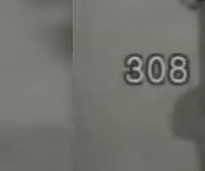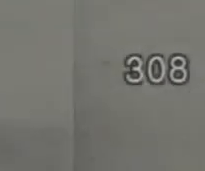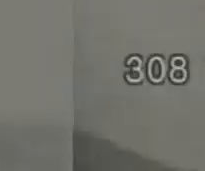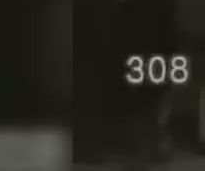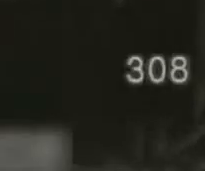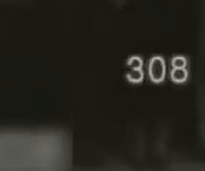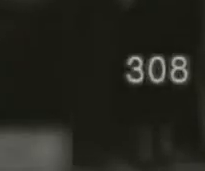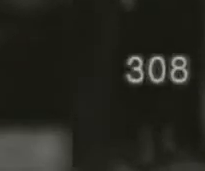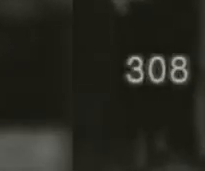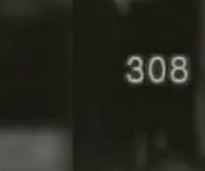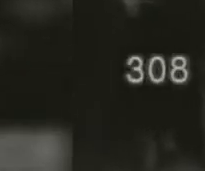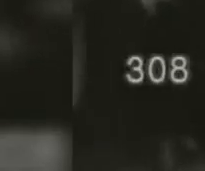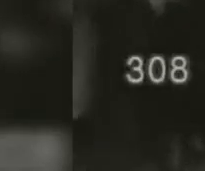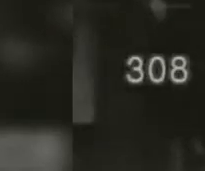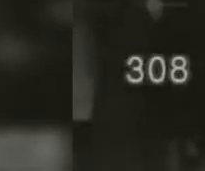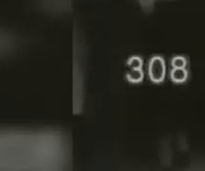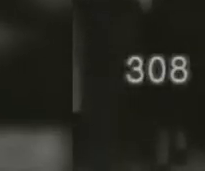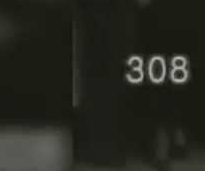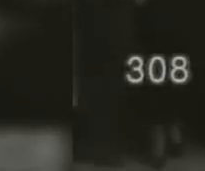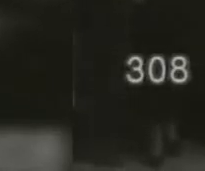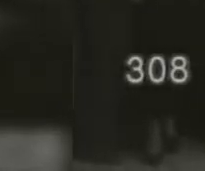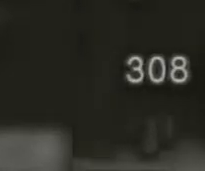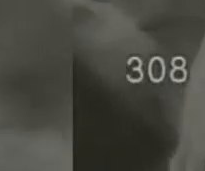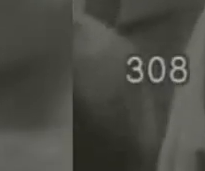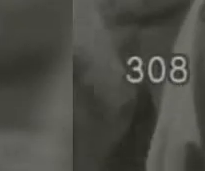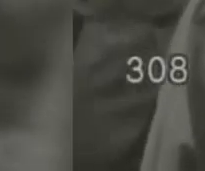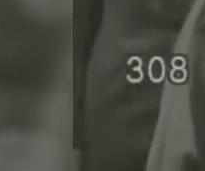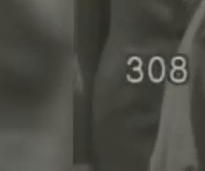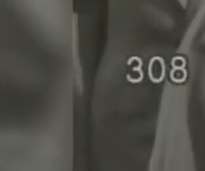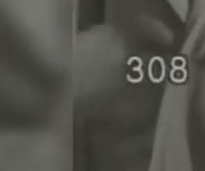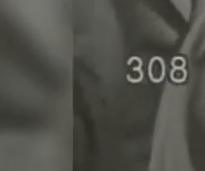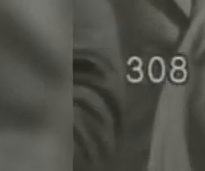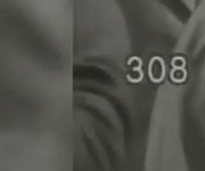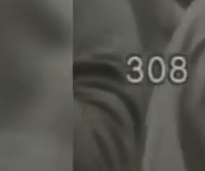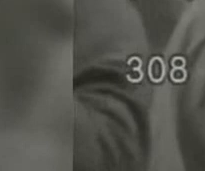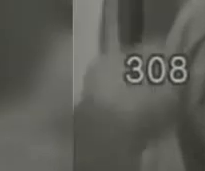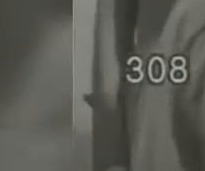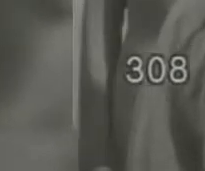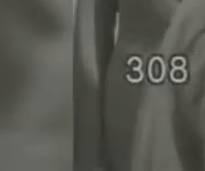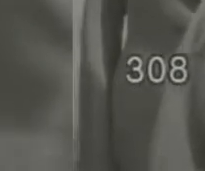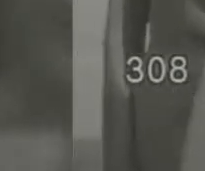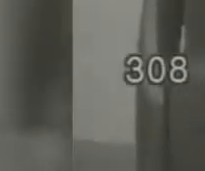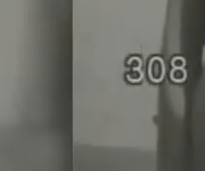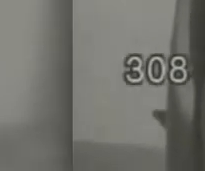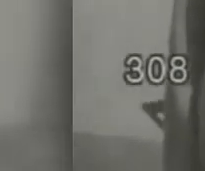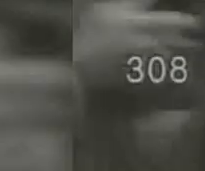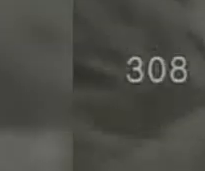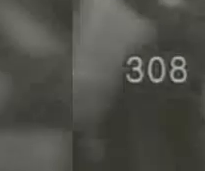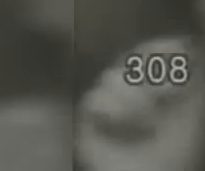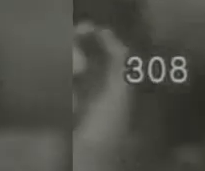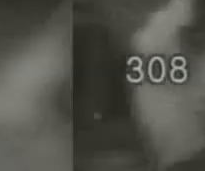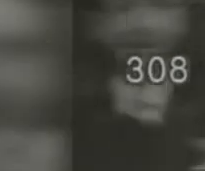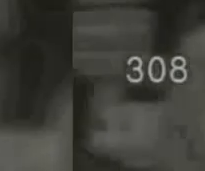up Ethiopia. The Geneva crowds are for him, but the exiled emperor will need his imperturbable dignity before the day is over.